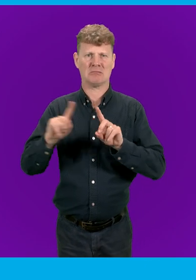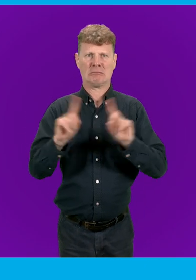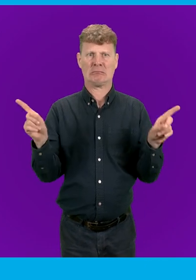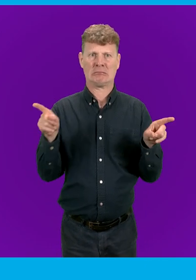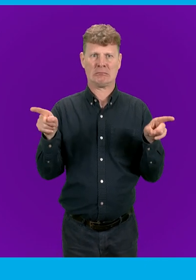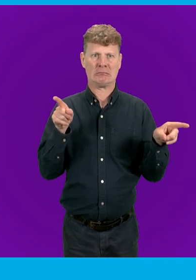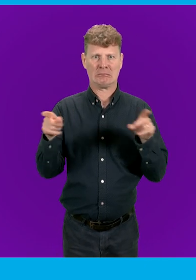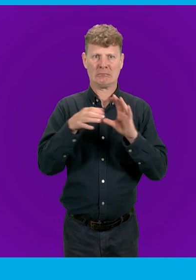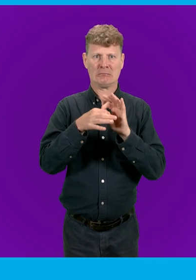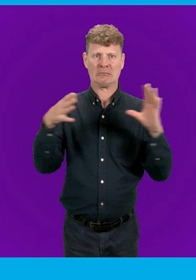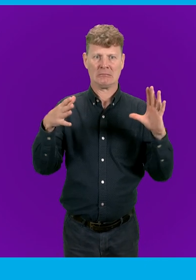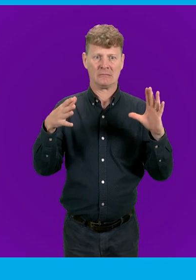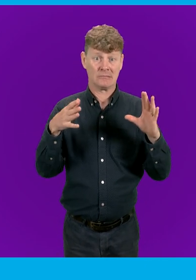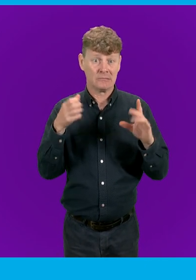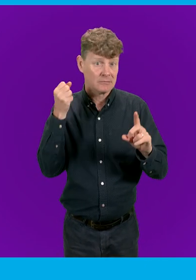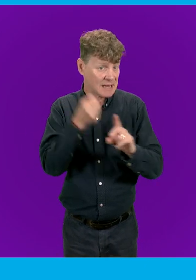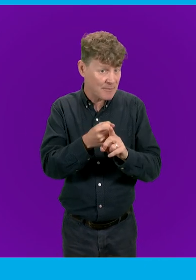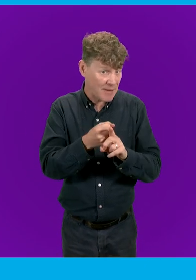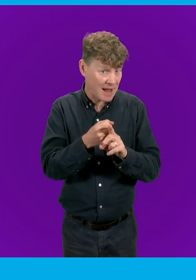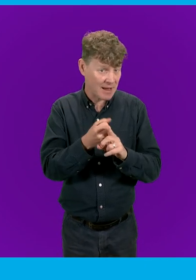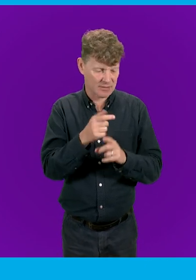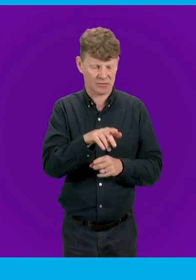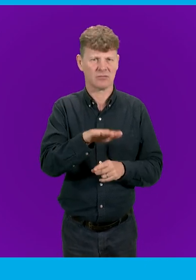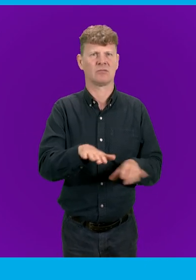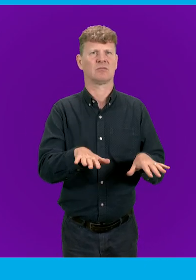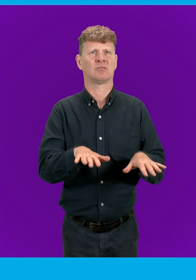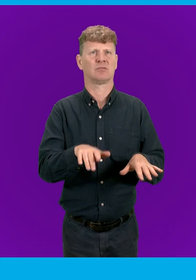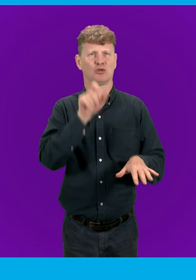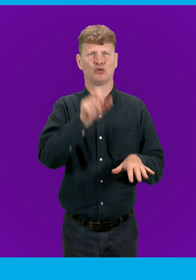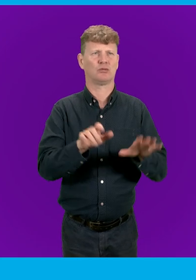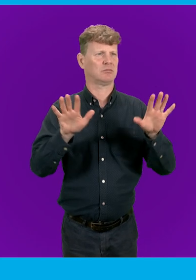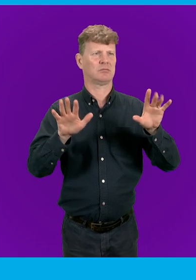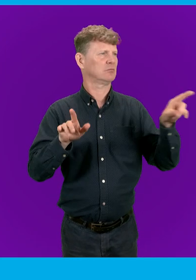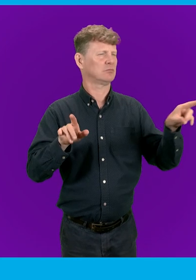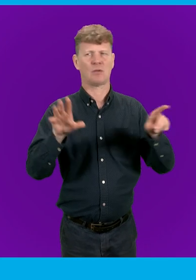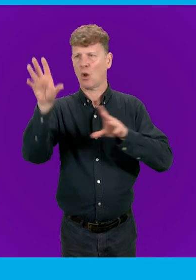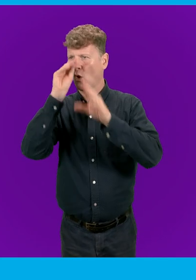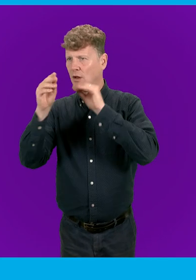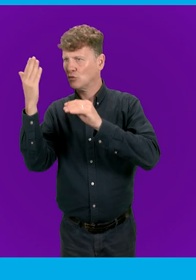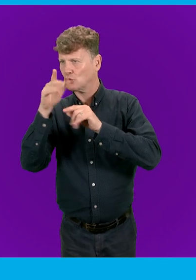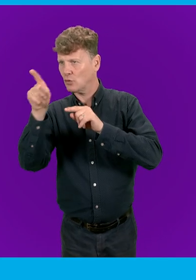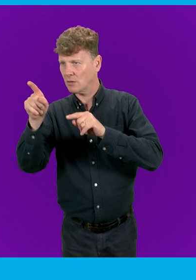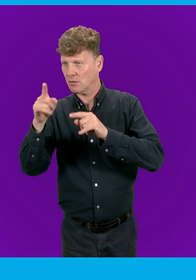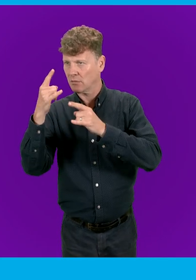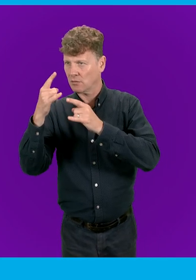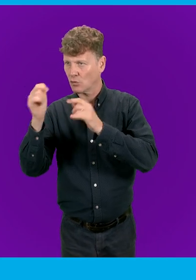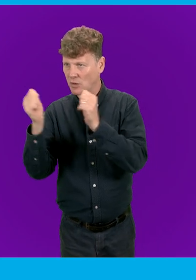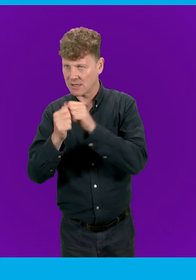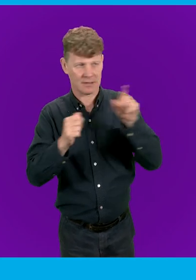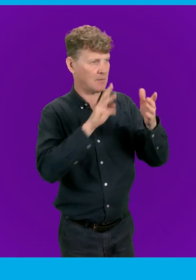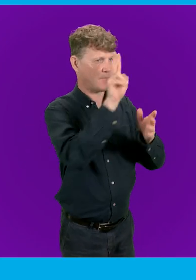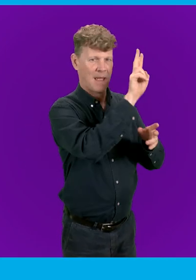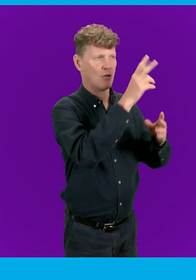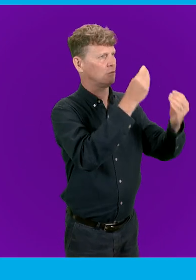think that might have an impact on student engagement and learning? And if so, what could be done to improve